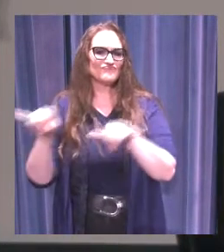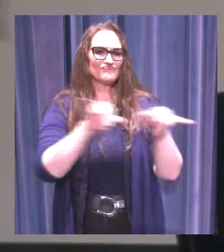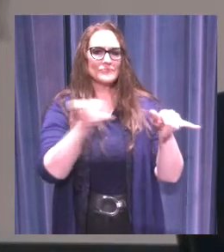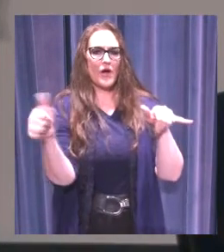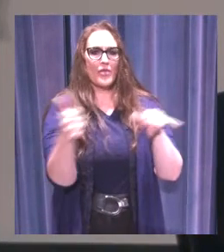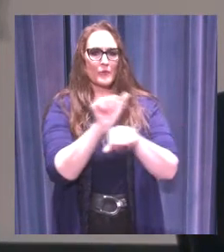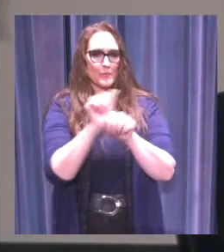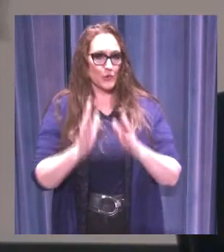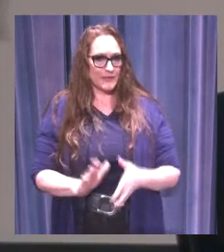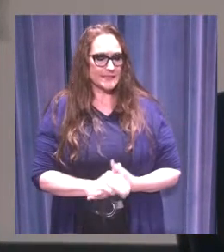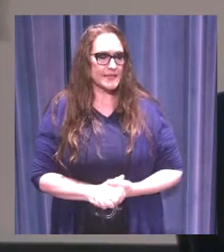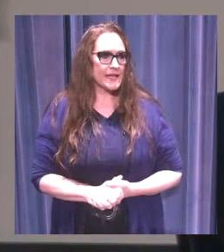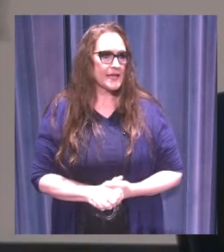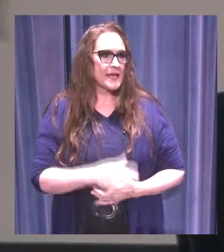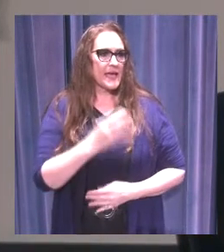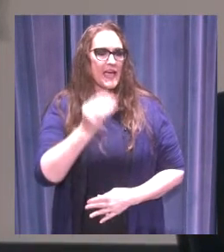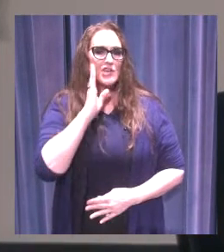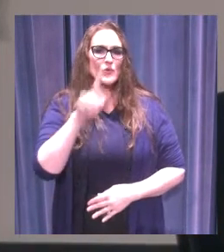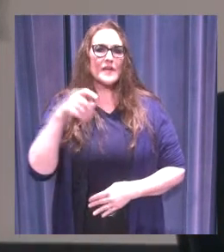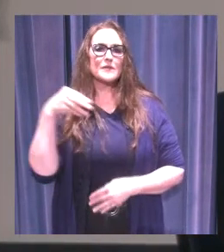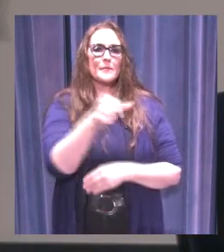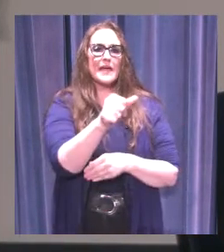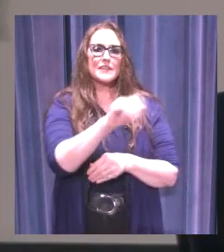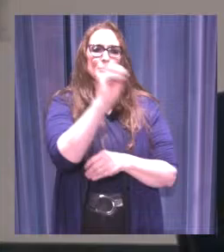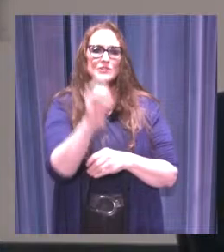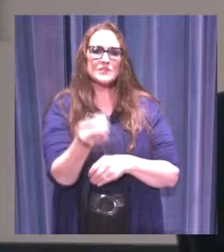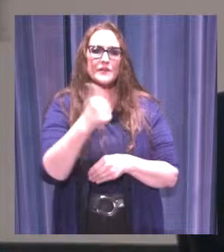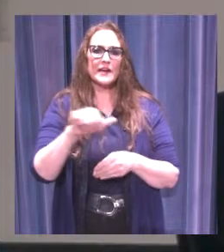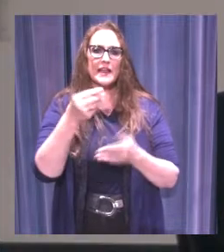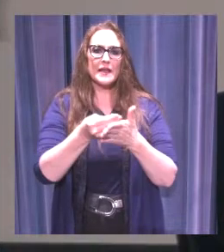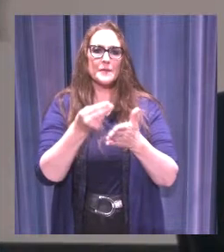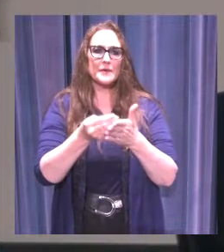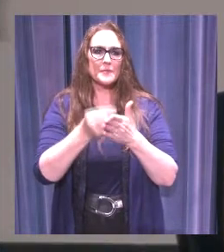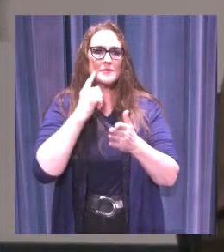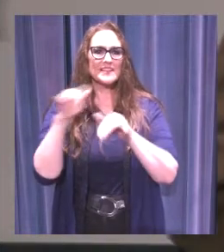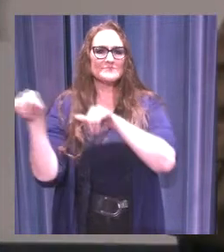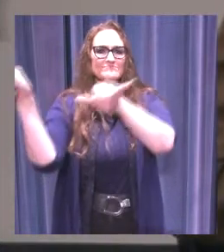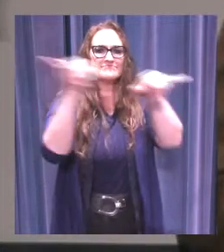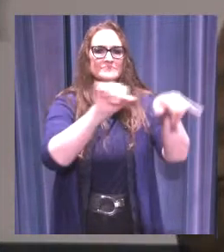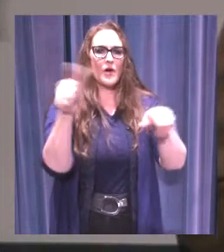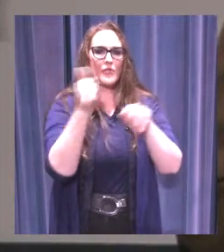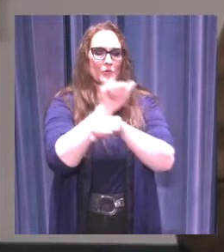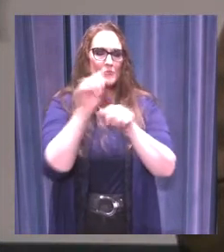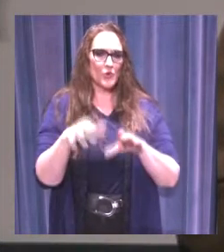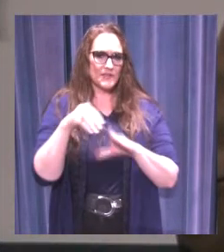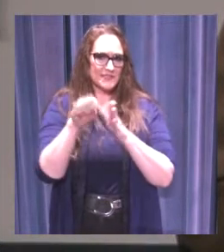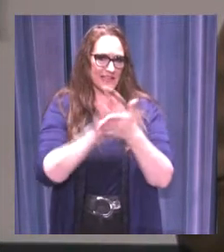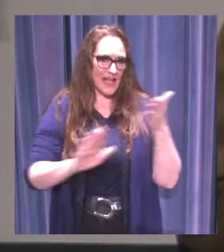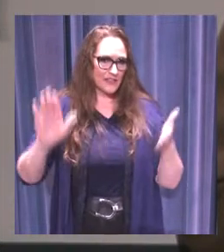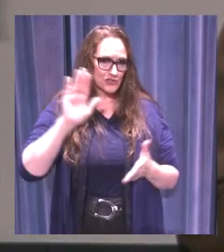employees. And she would have to pay the percentage of any premiums that is consistent with other employees of the college.